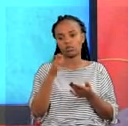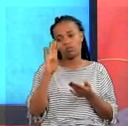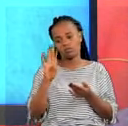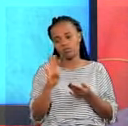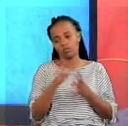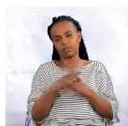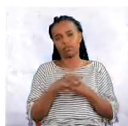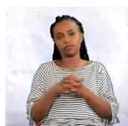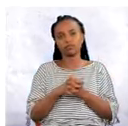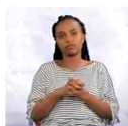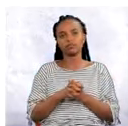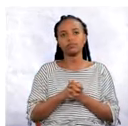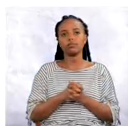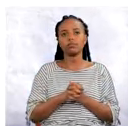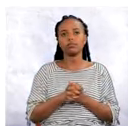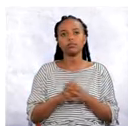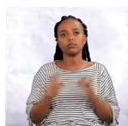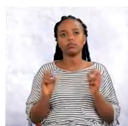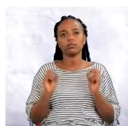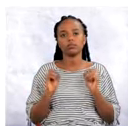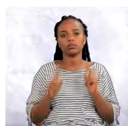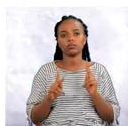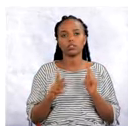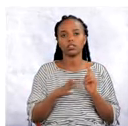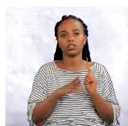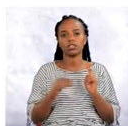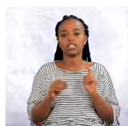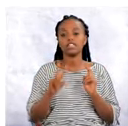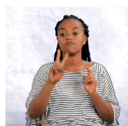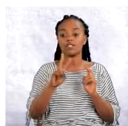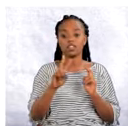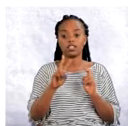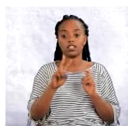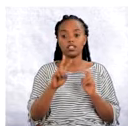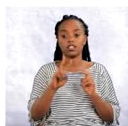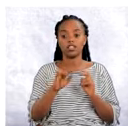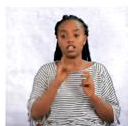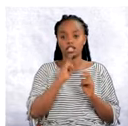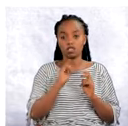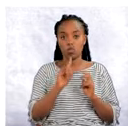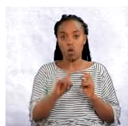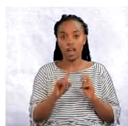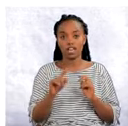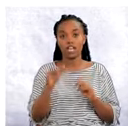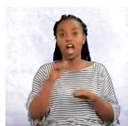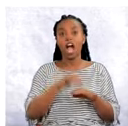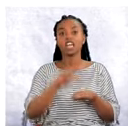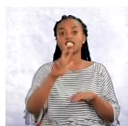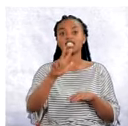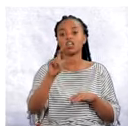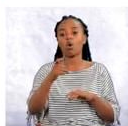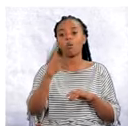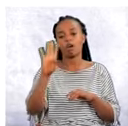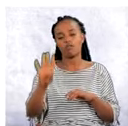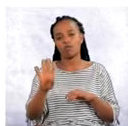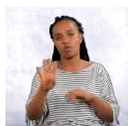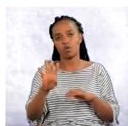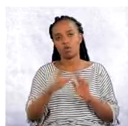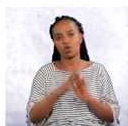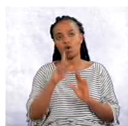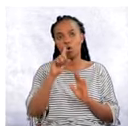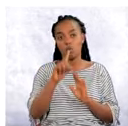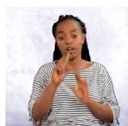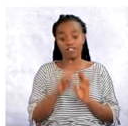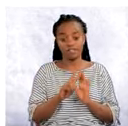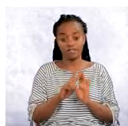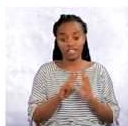1, 4. Okay, and the vertex, one of the vertices at 3, 4. One of the